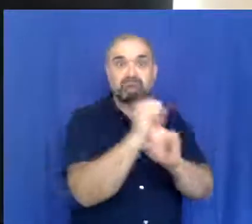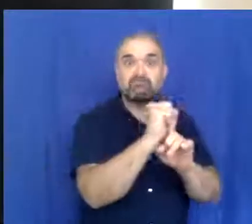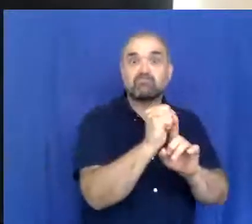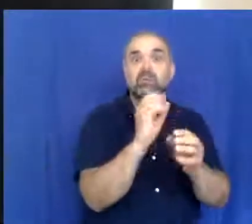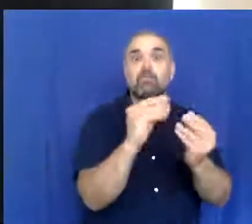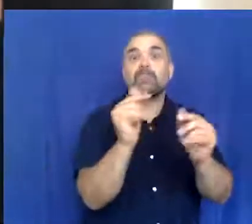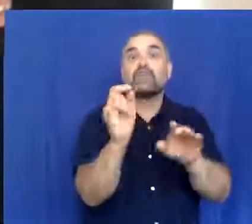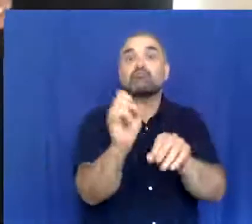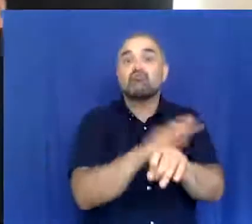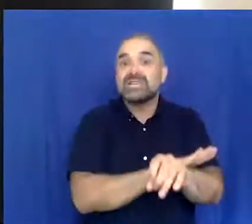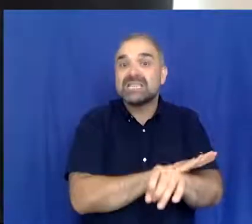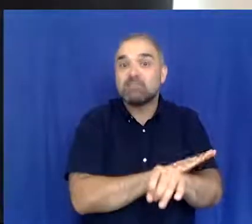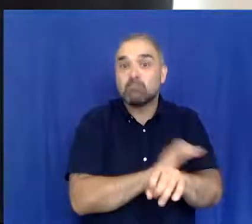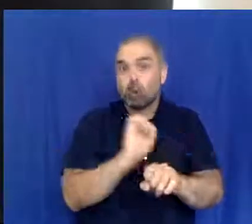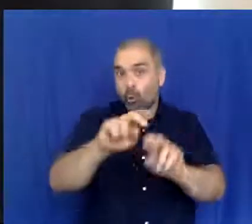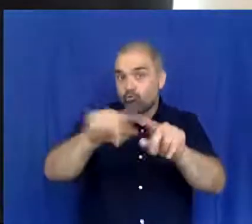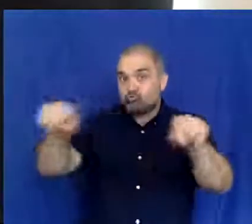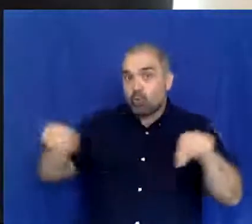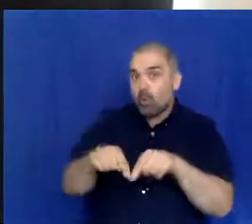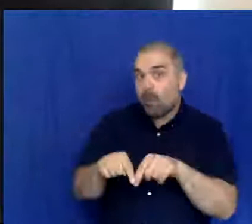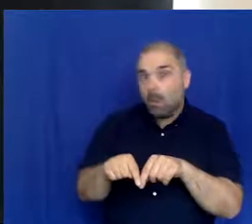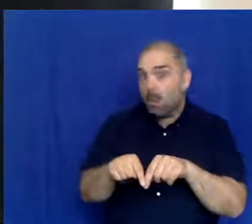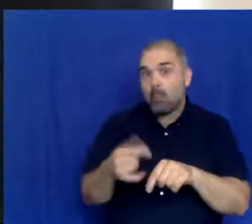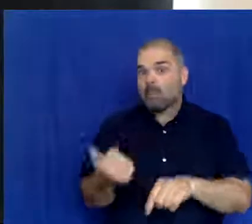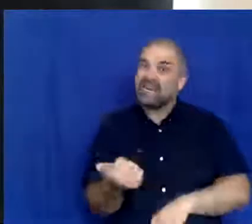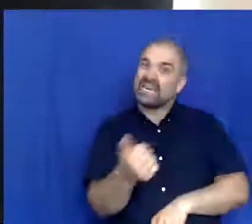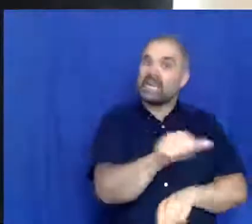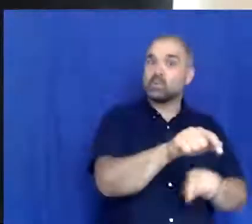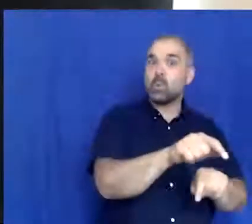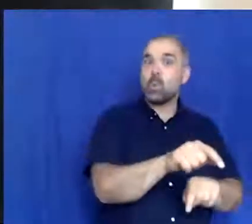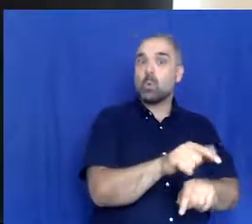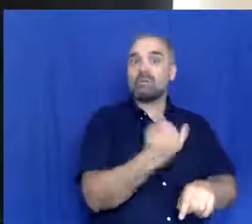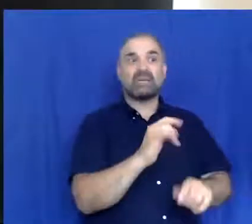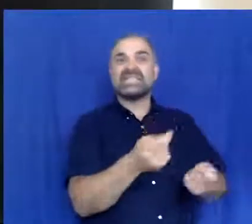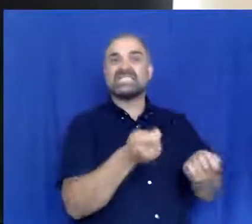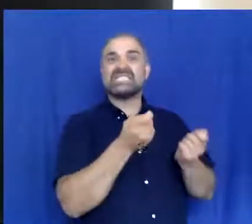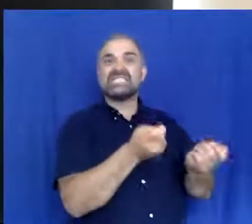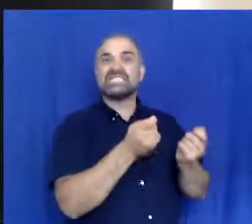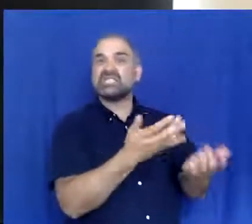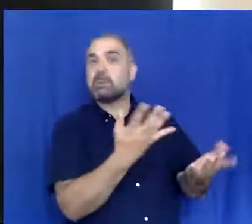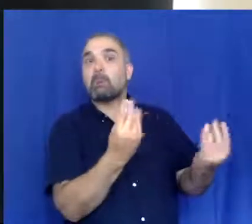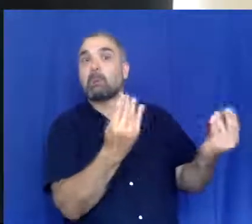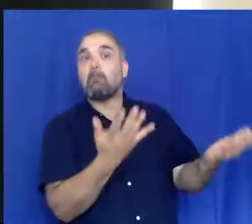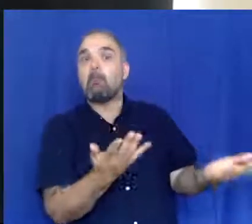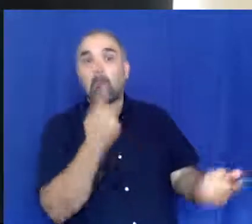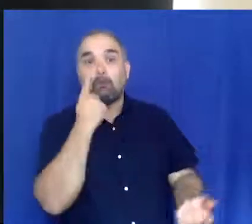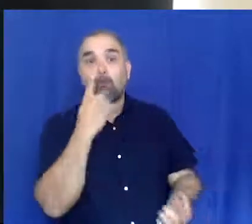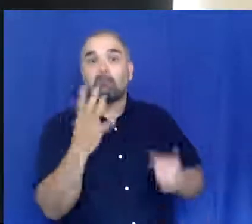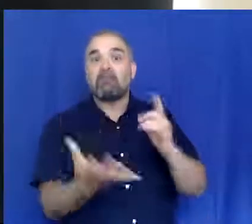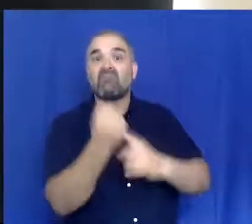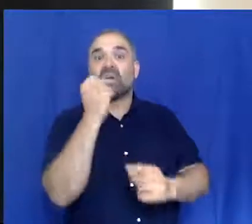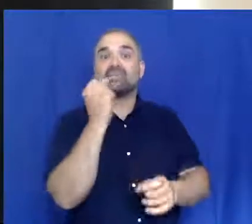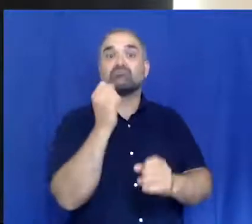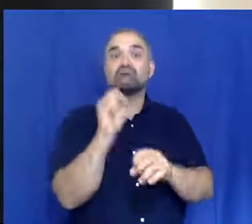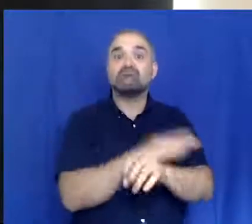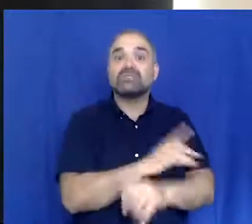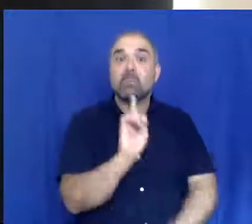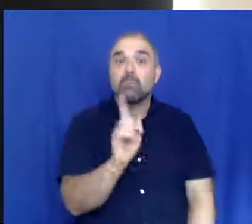green? Have a look around. Is it in the room you're in? Maybe it's next door. What can you find that's green?